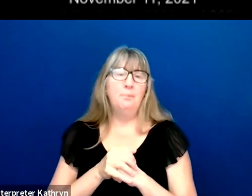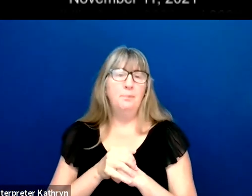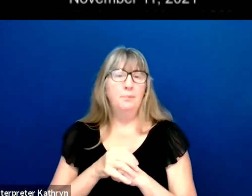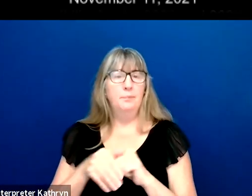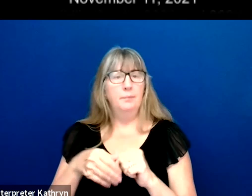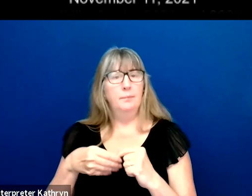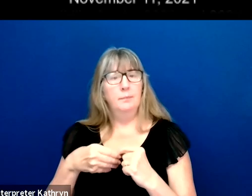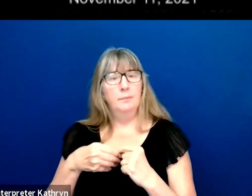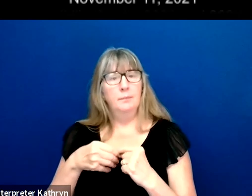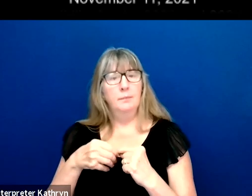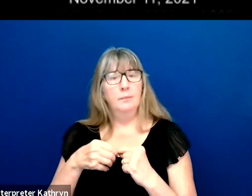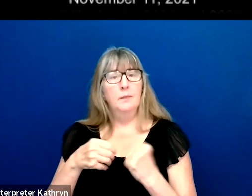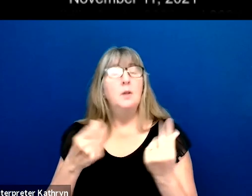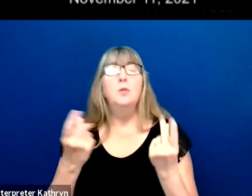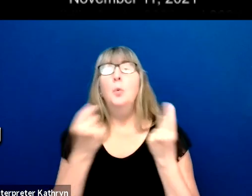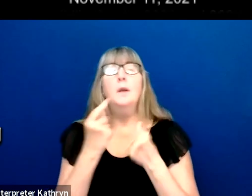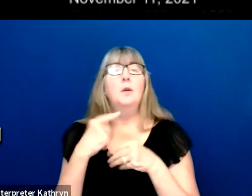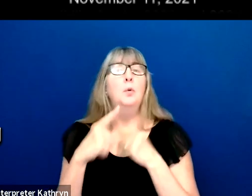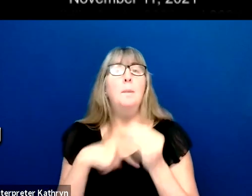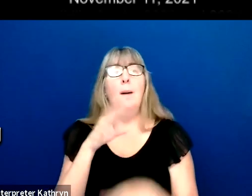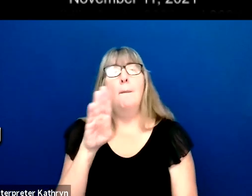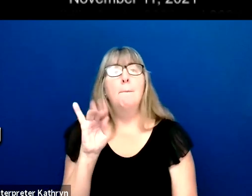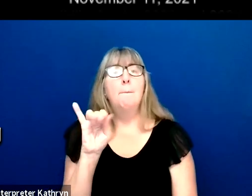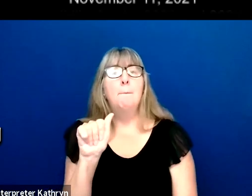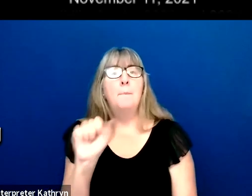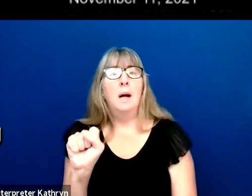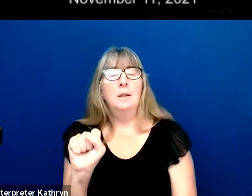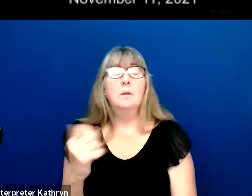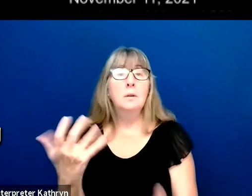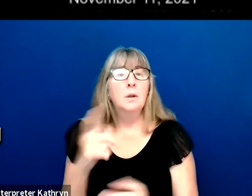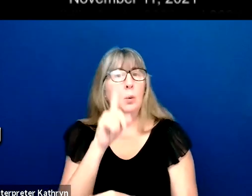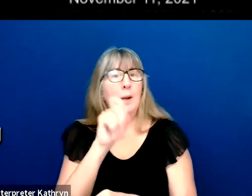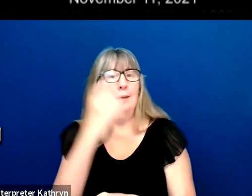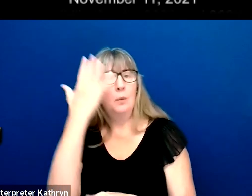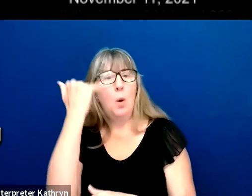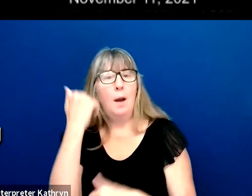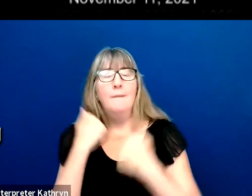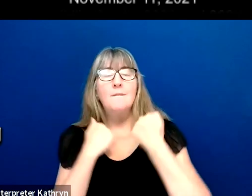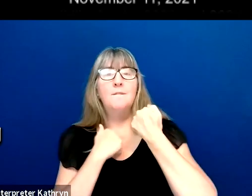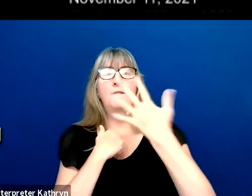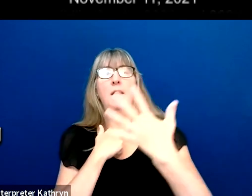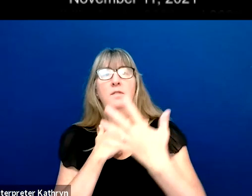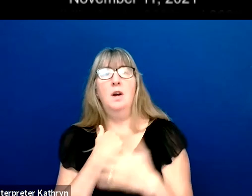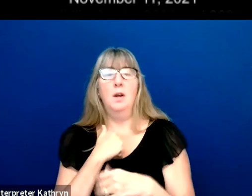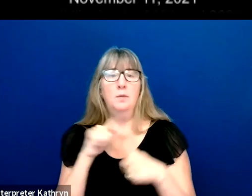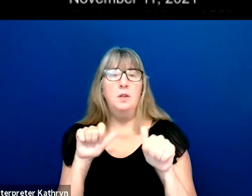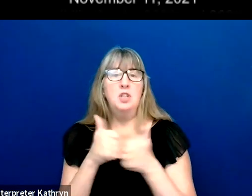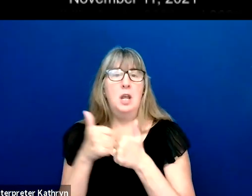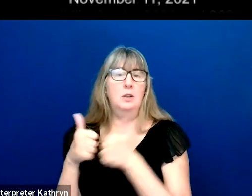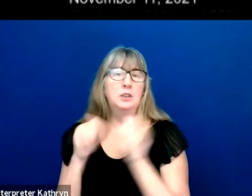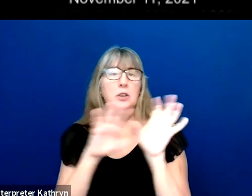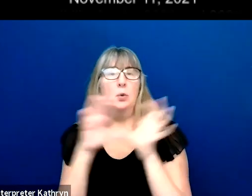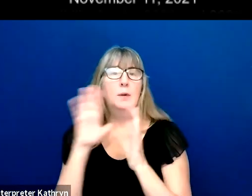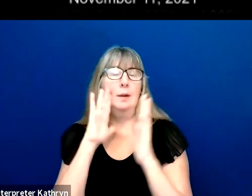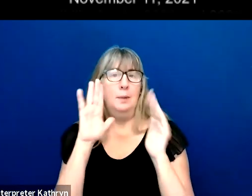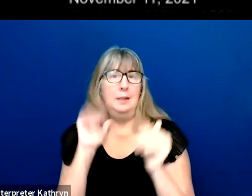So what do we do about bias? We ask why 5 times in challenging a course expectation. It's really important to get